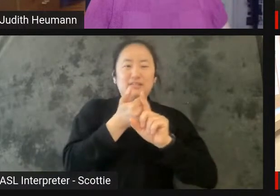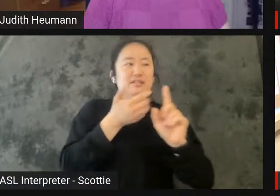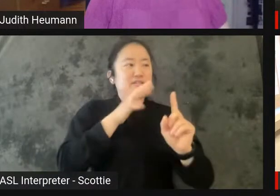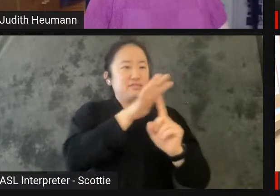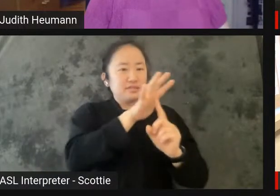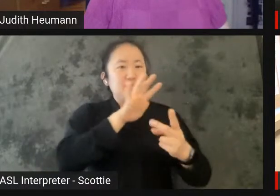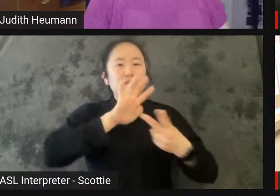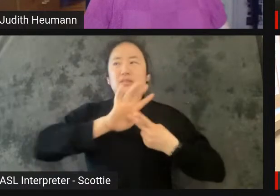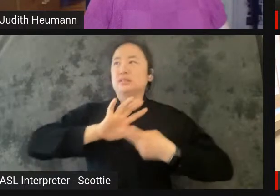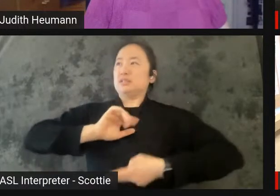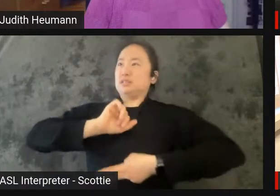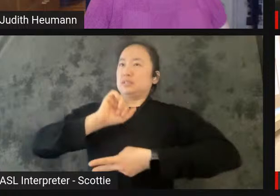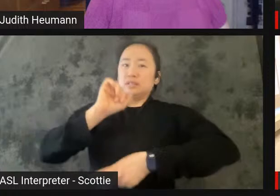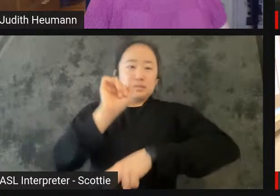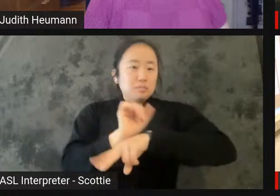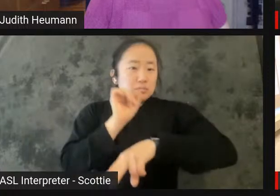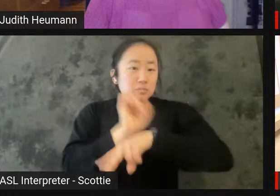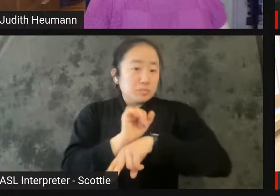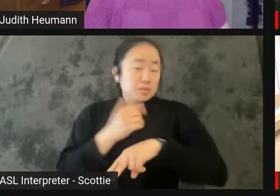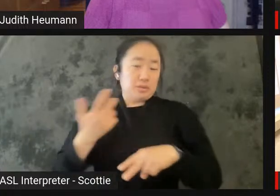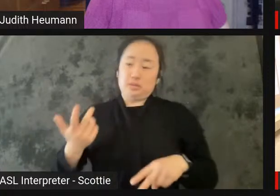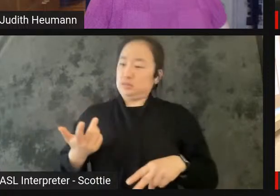employment,